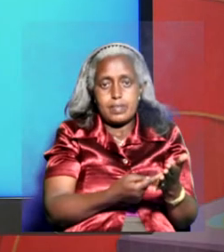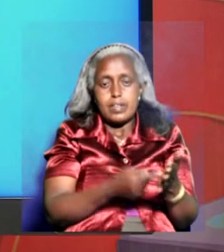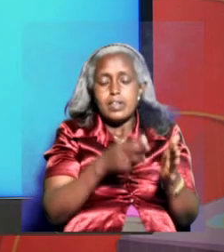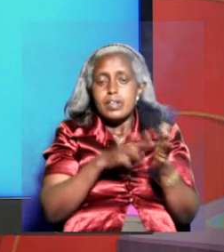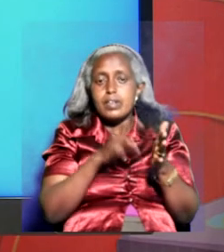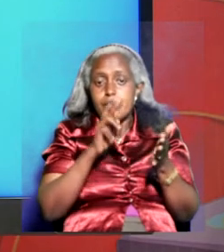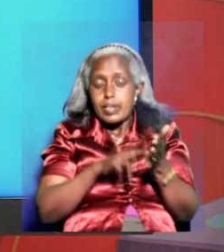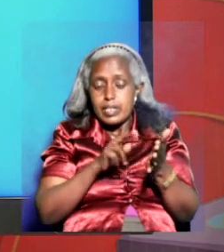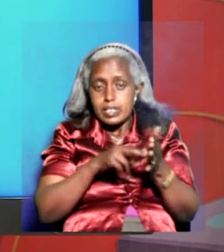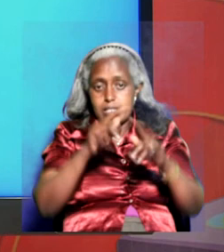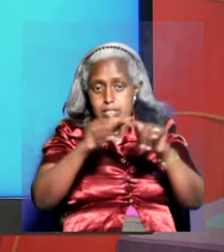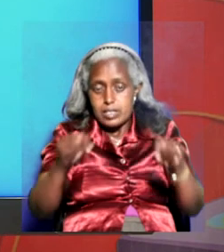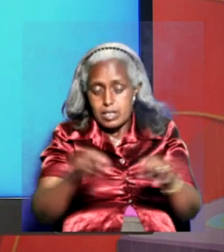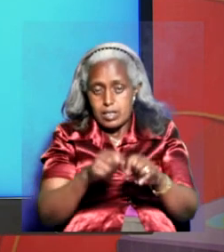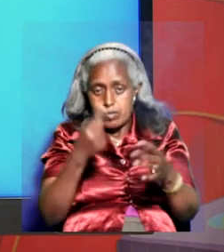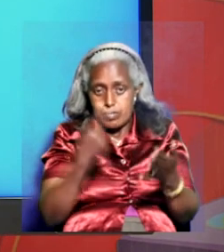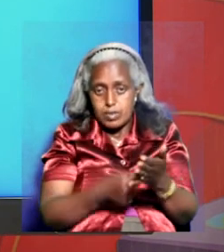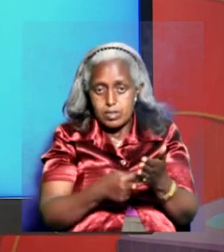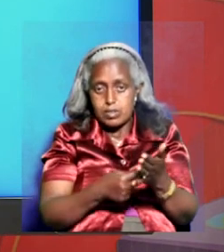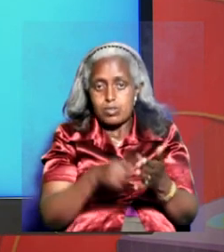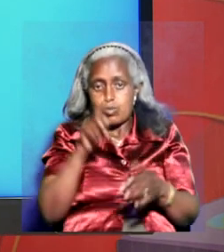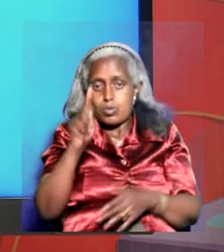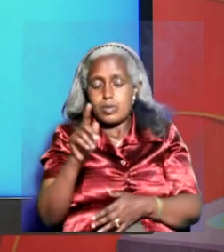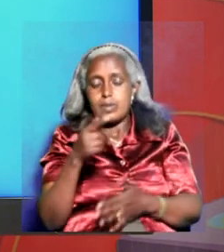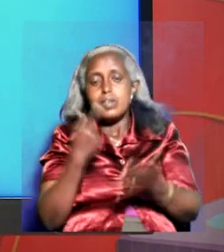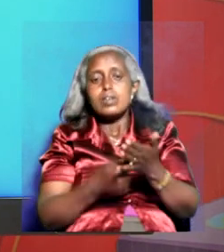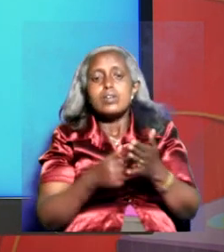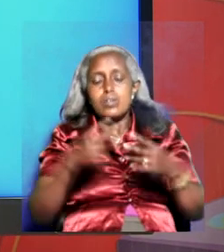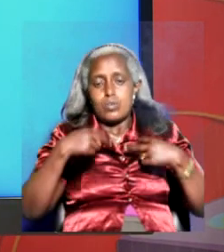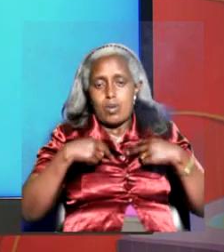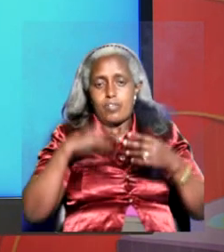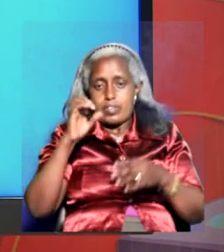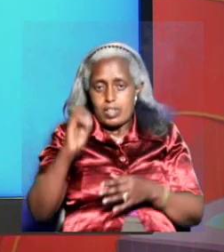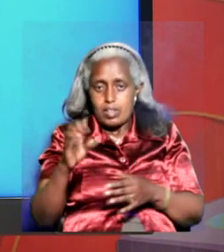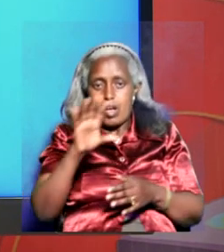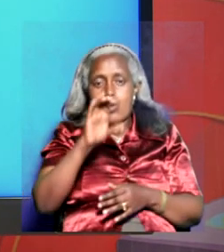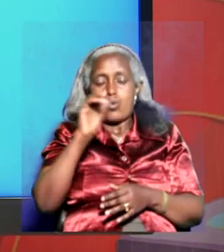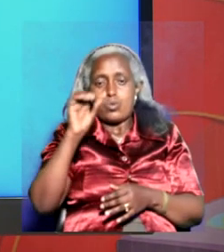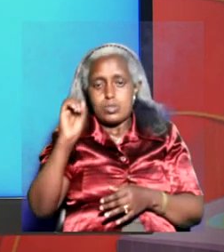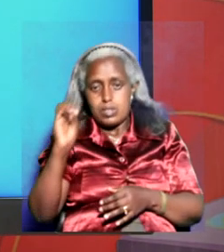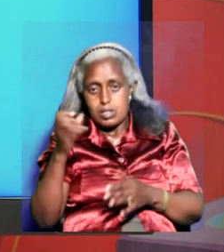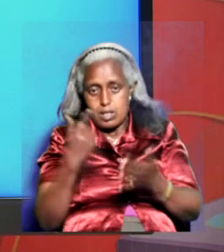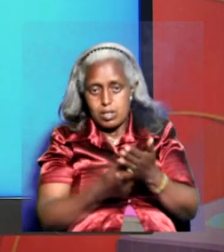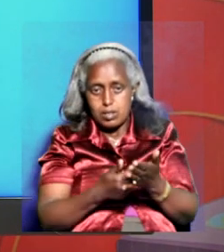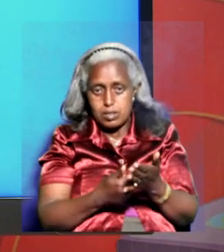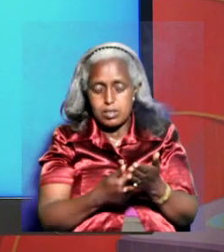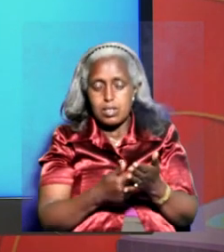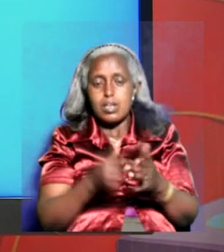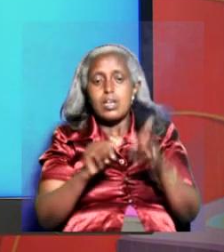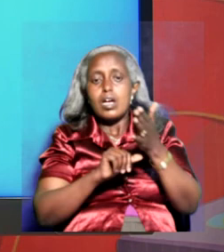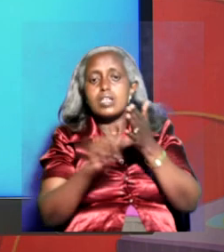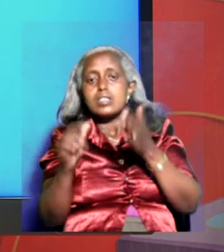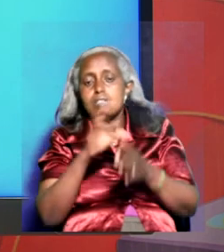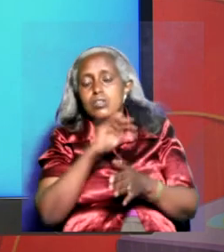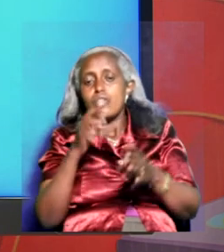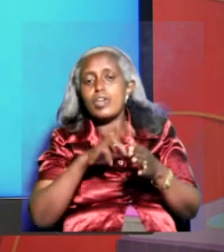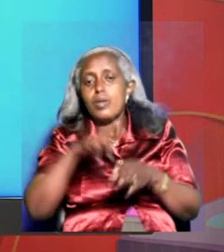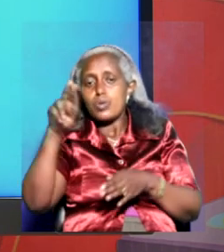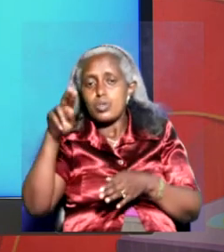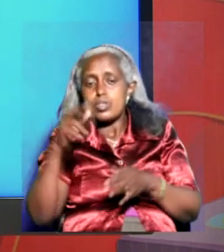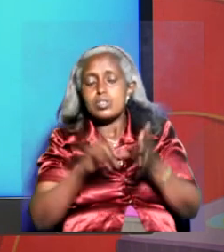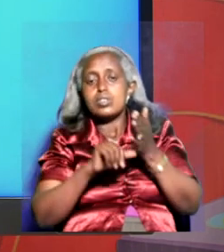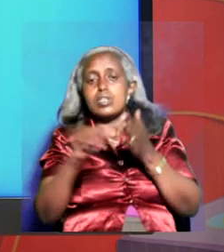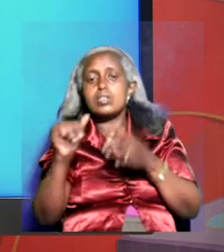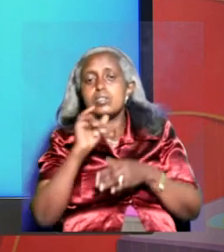Reference triangle for this, you will have this one. You have theta here. Cos theta is this adjacent over hypotenuse. So the